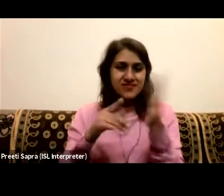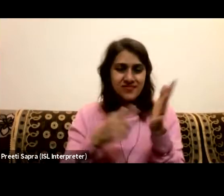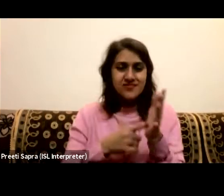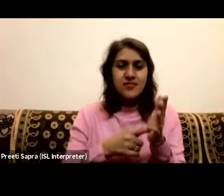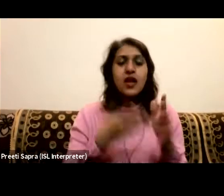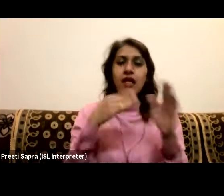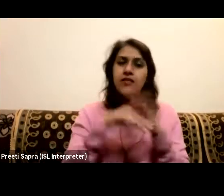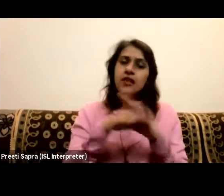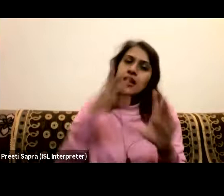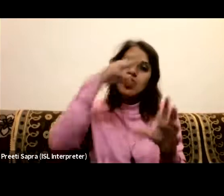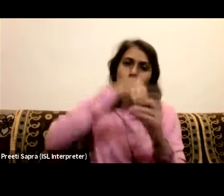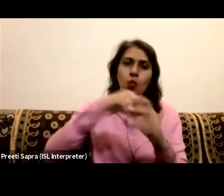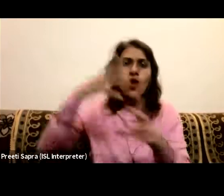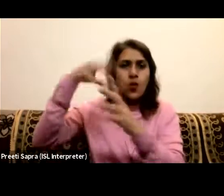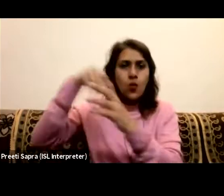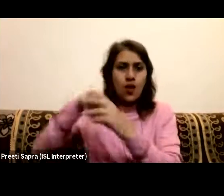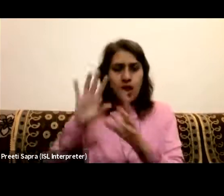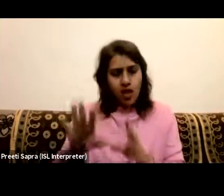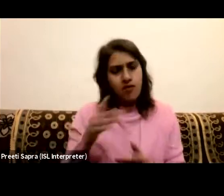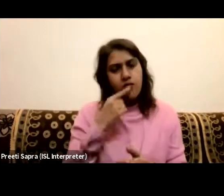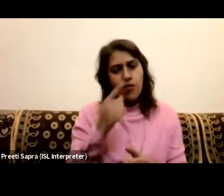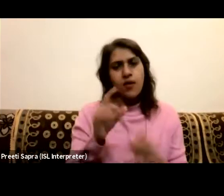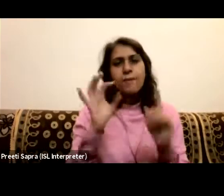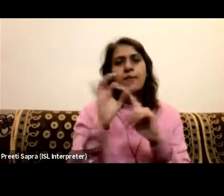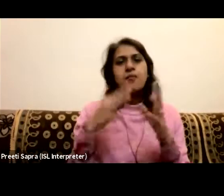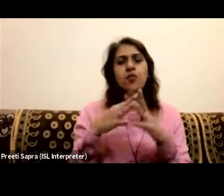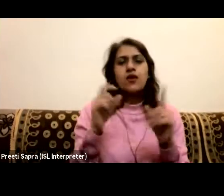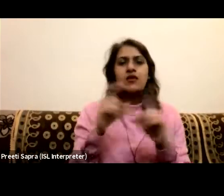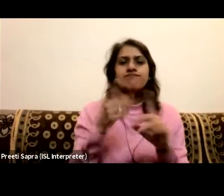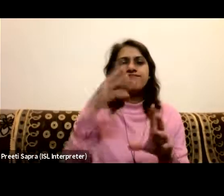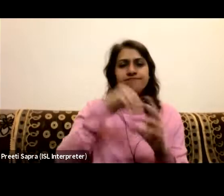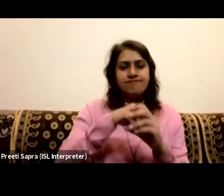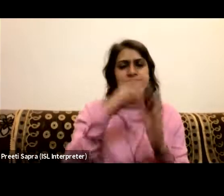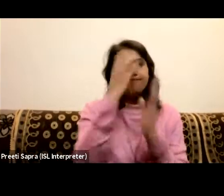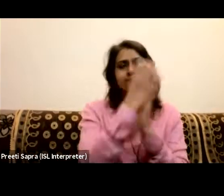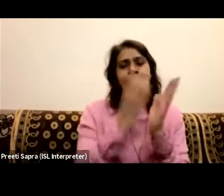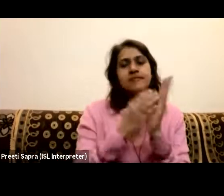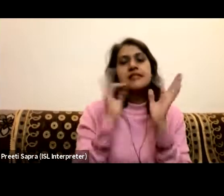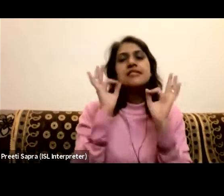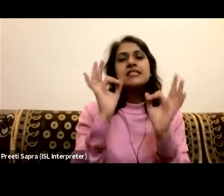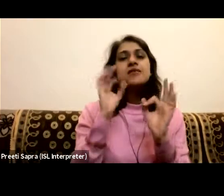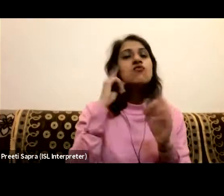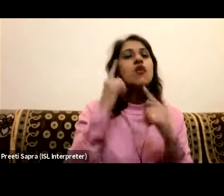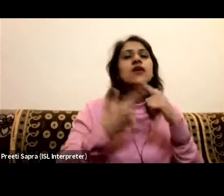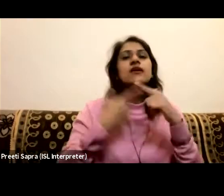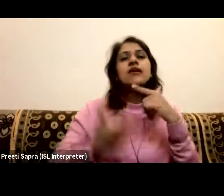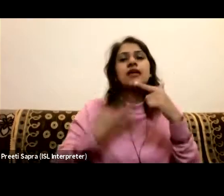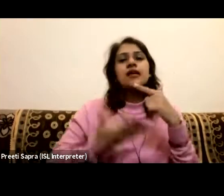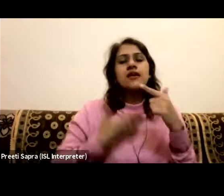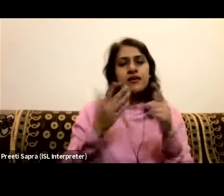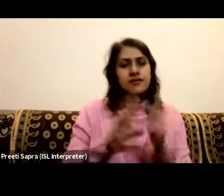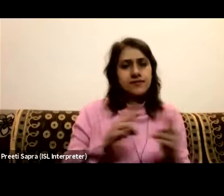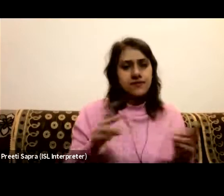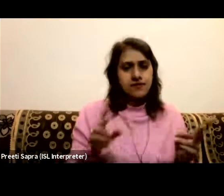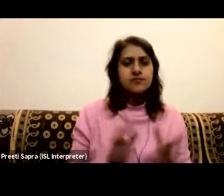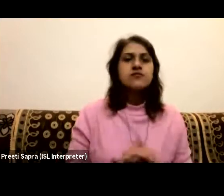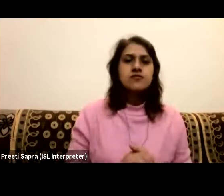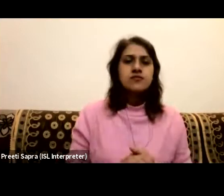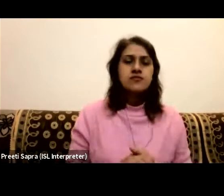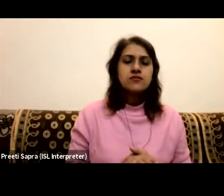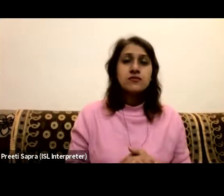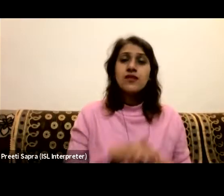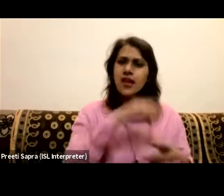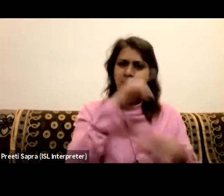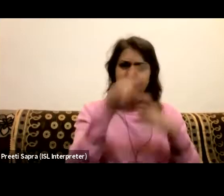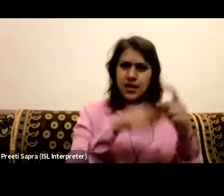program, bring in the PWD component also into that. On the other side, we are encouraging industries that, look, you have